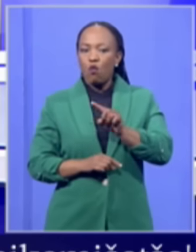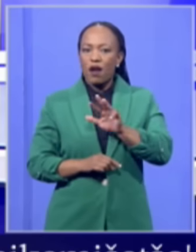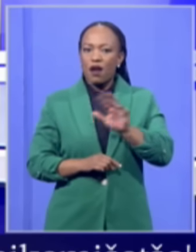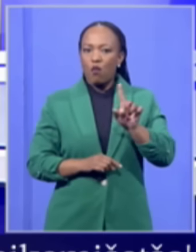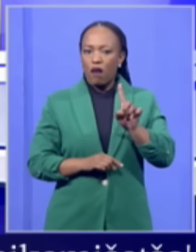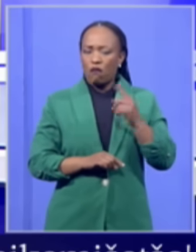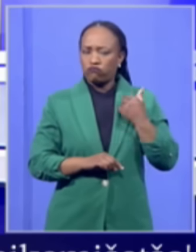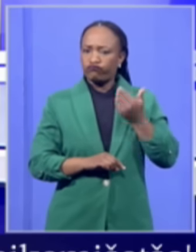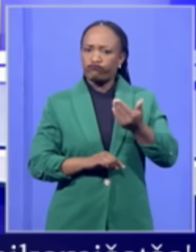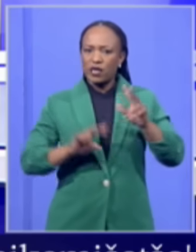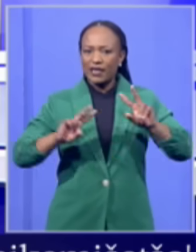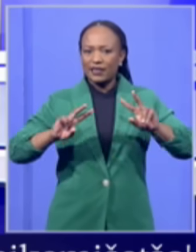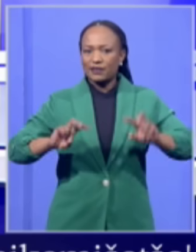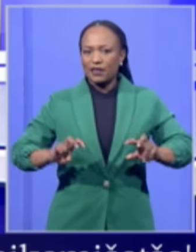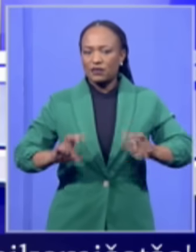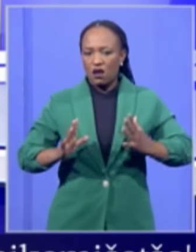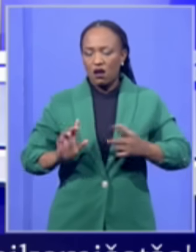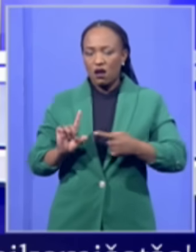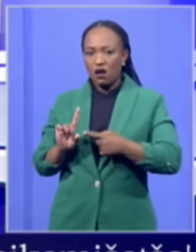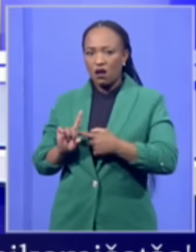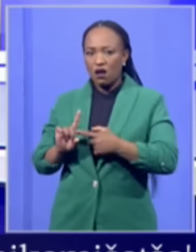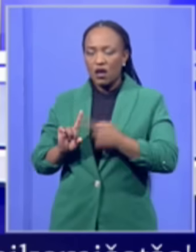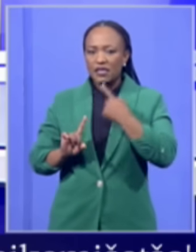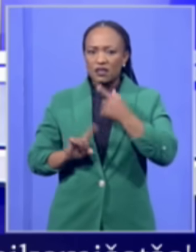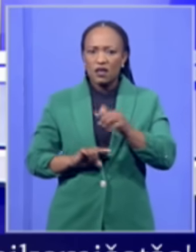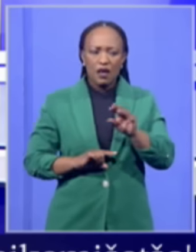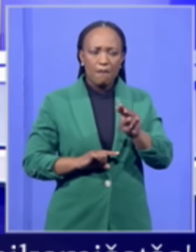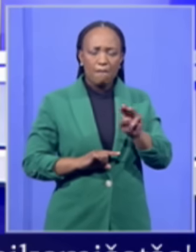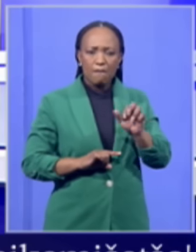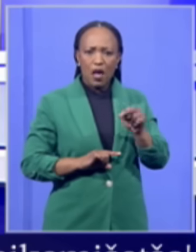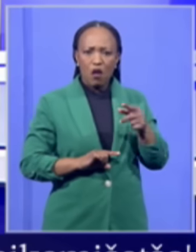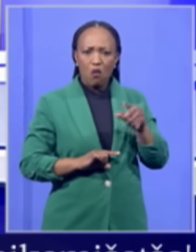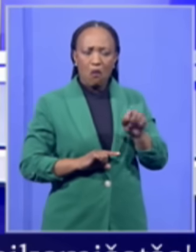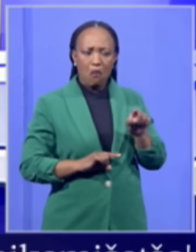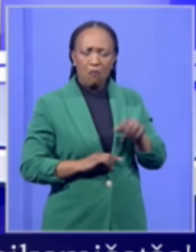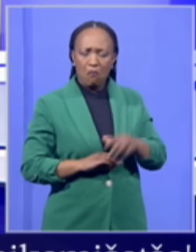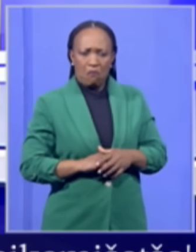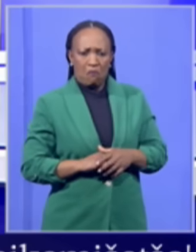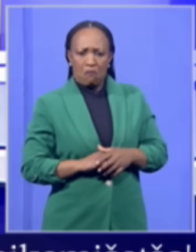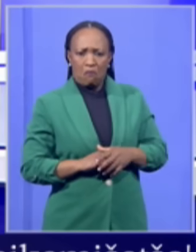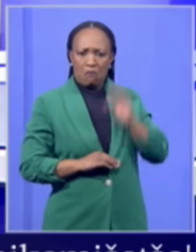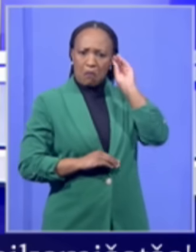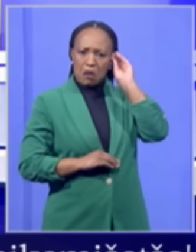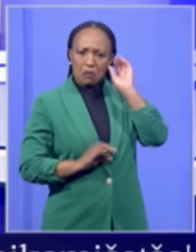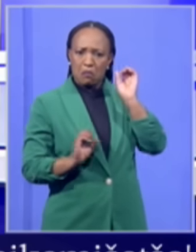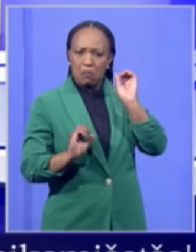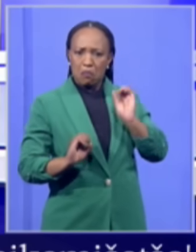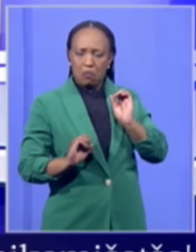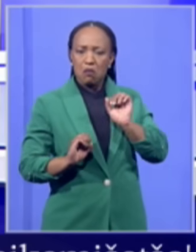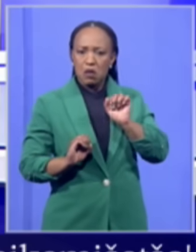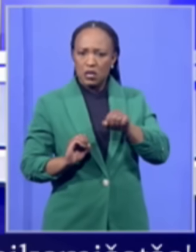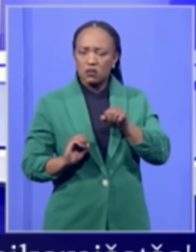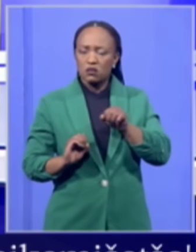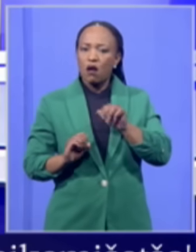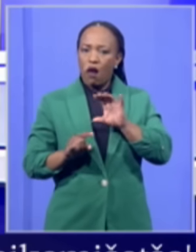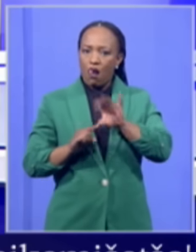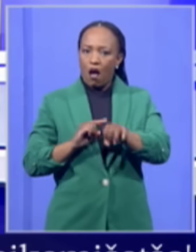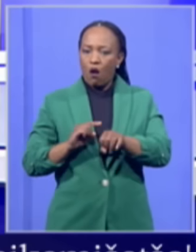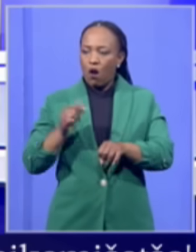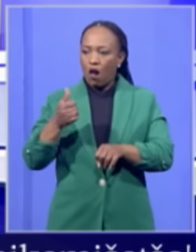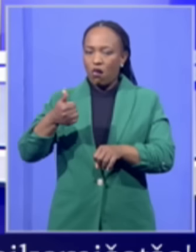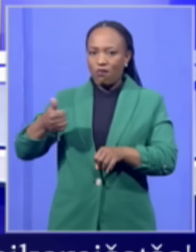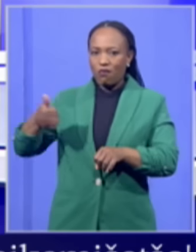1991 o hlalošitše gore Mengo o be a sena kgahlego le gore o lemoga go se lekalekane tiragalong ye.